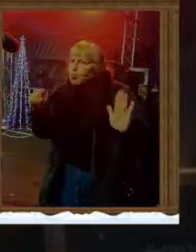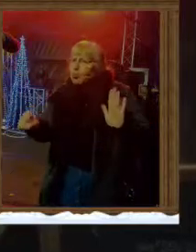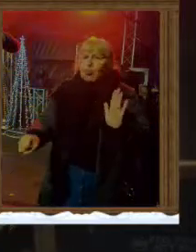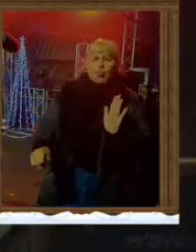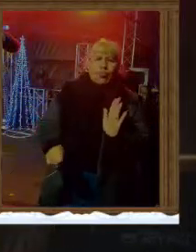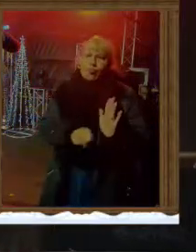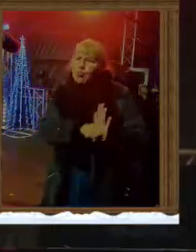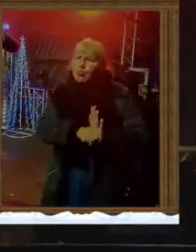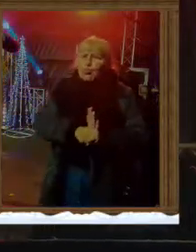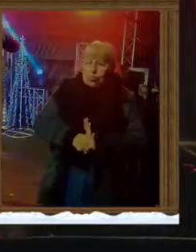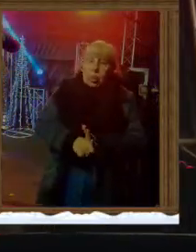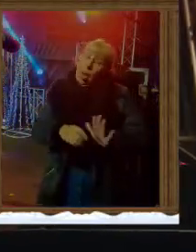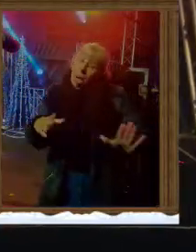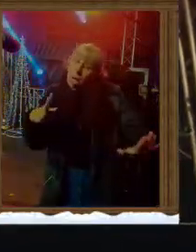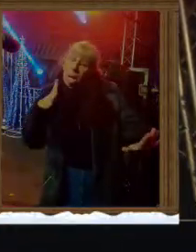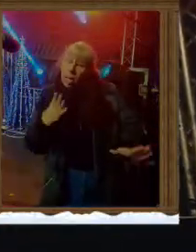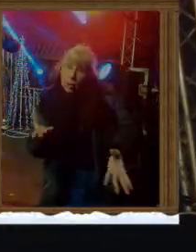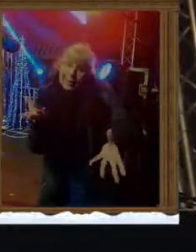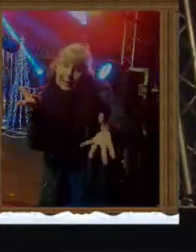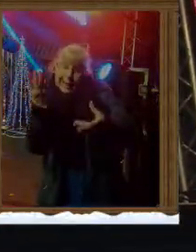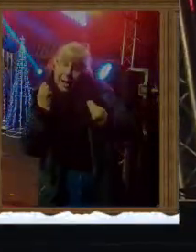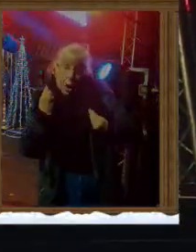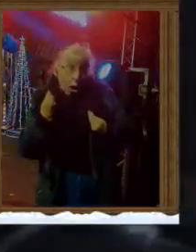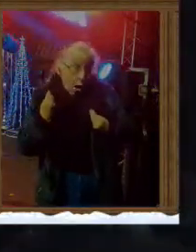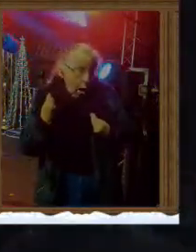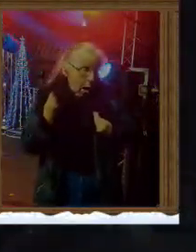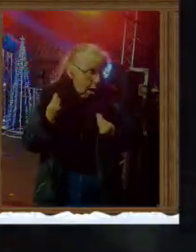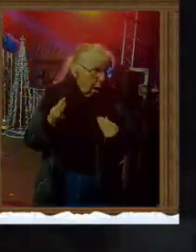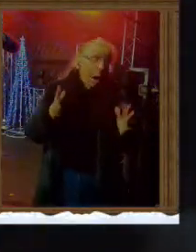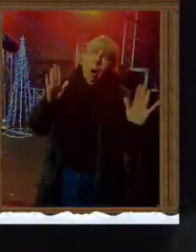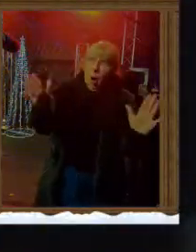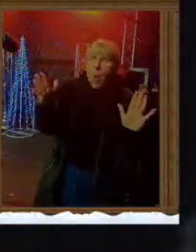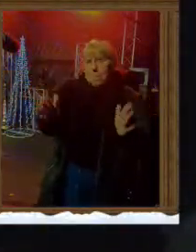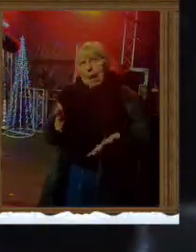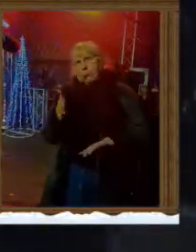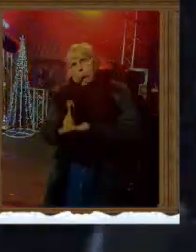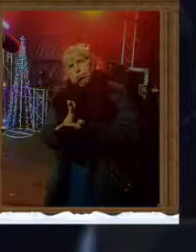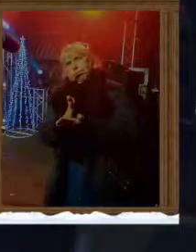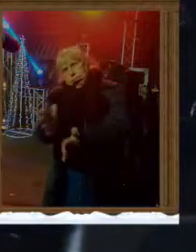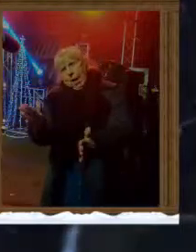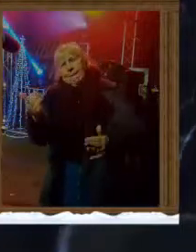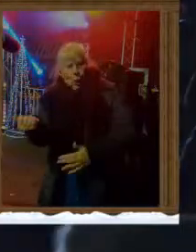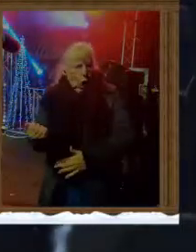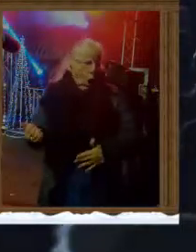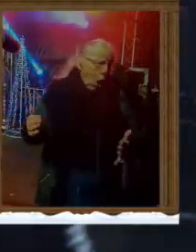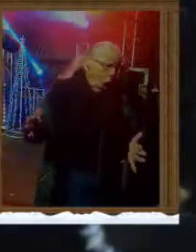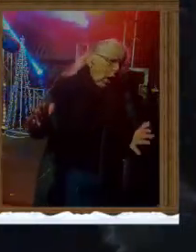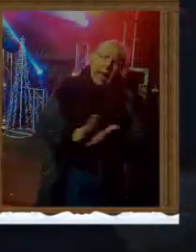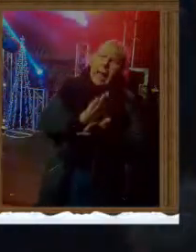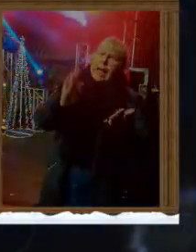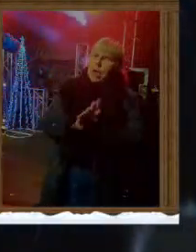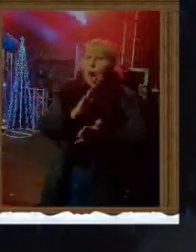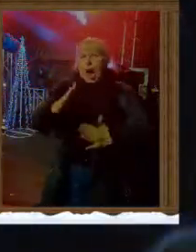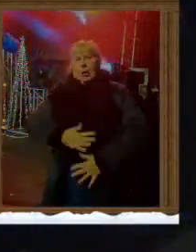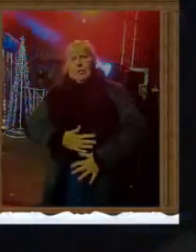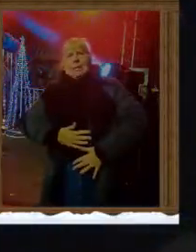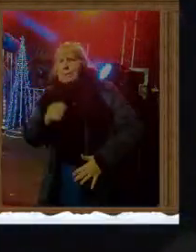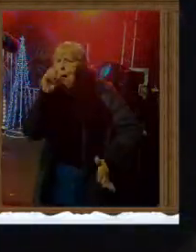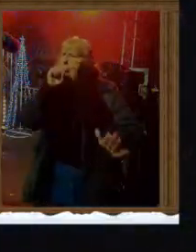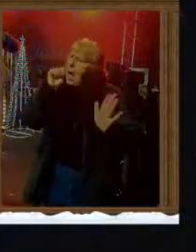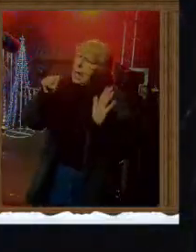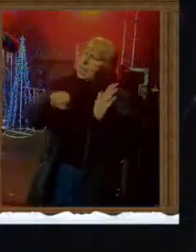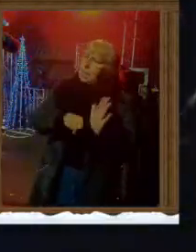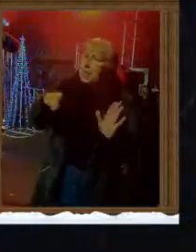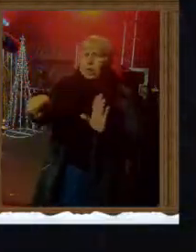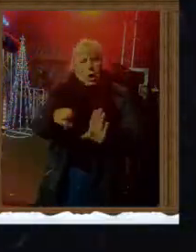Christmas, and in case you didn't hear, oh my golly, have a holly jolly